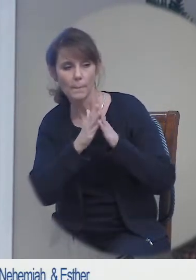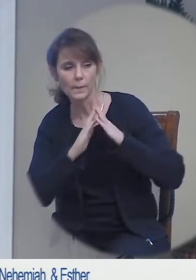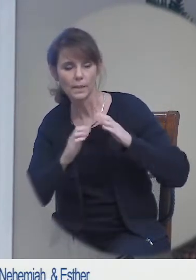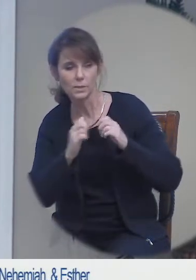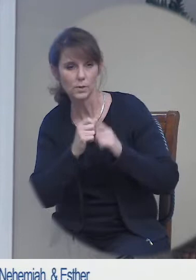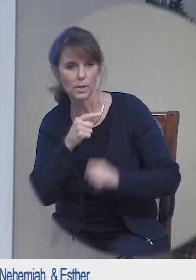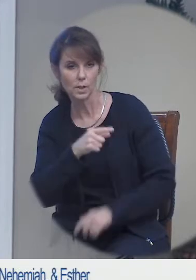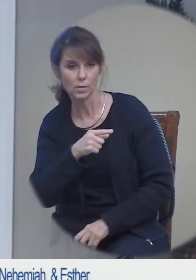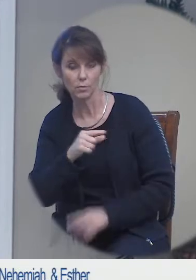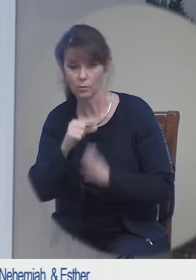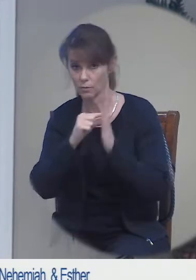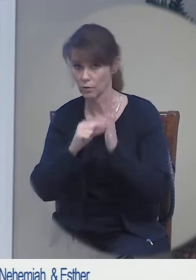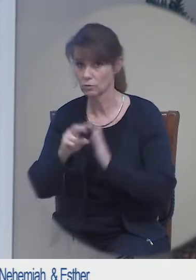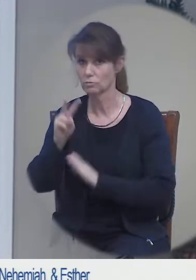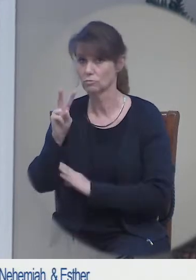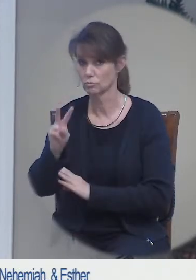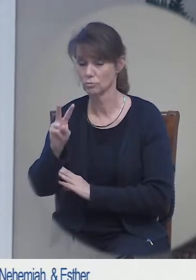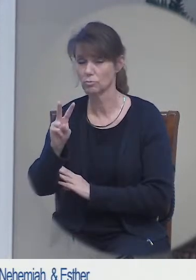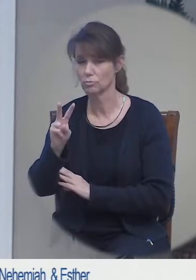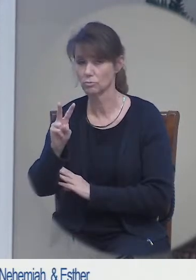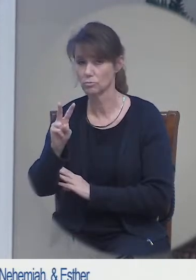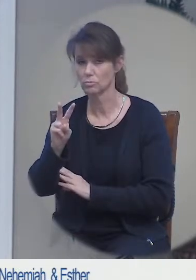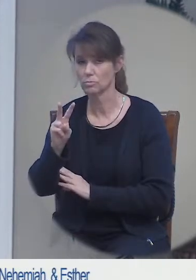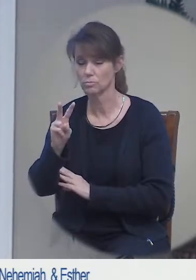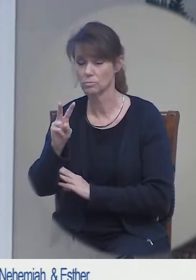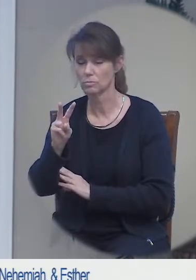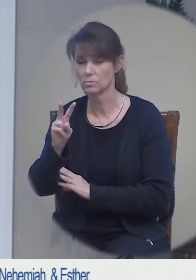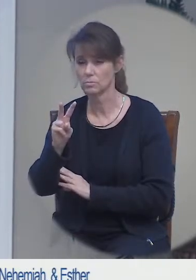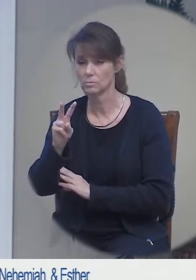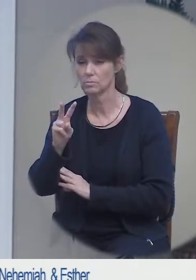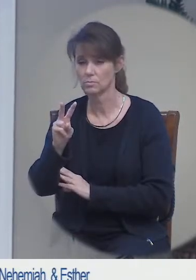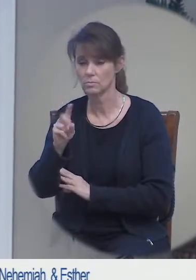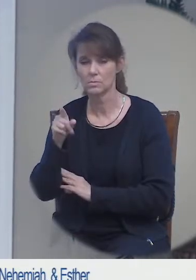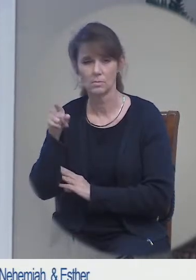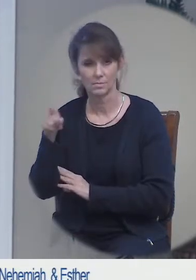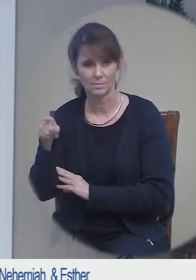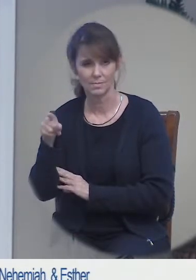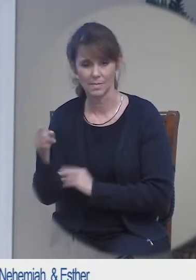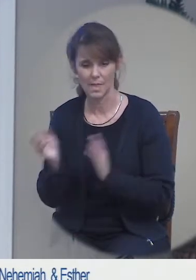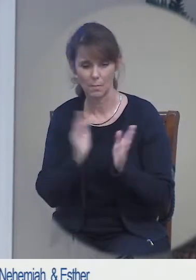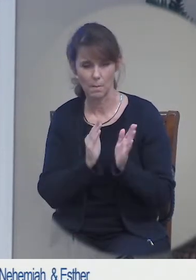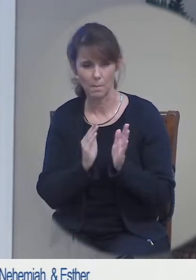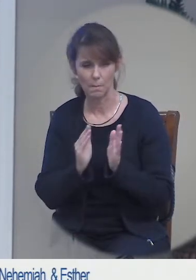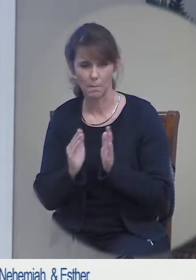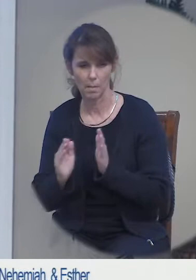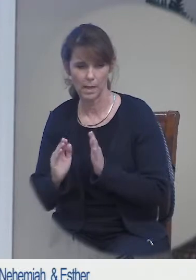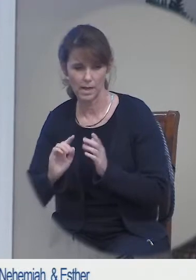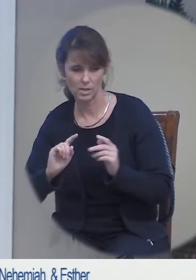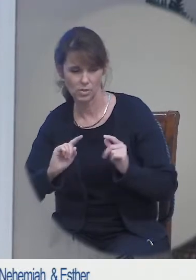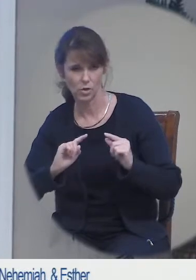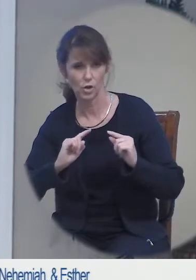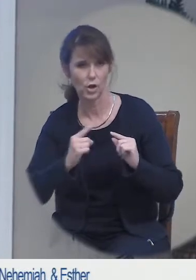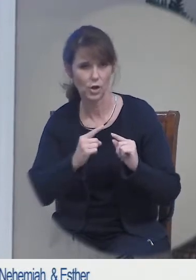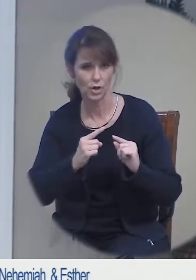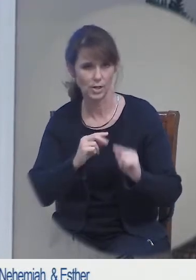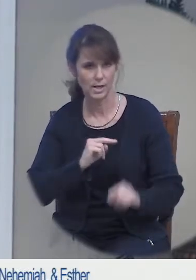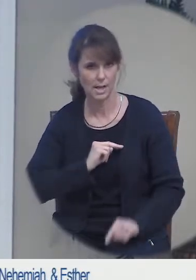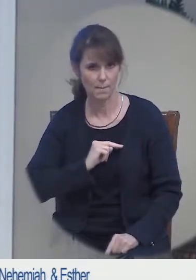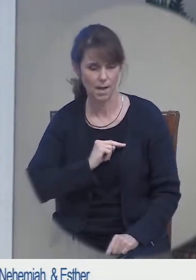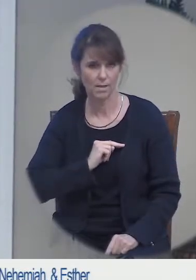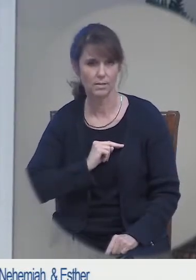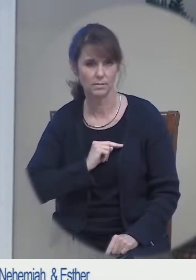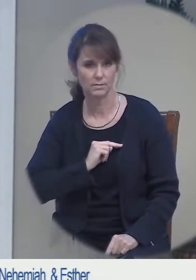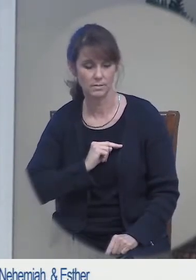2, he says they were planning to harm me. Nehemiah seemed